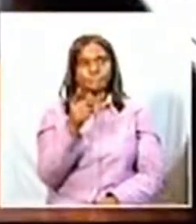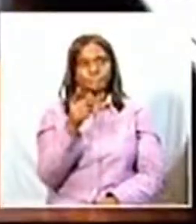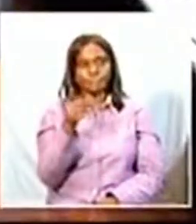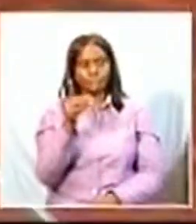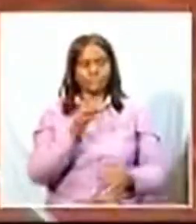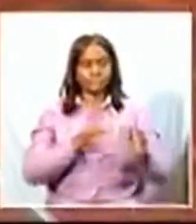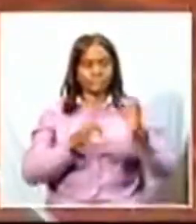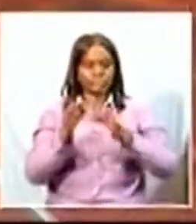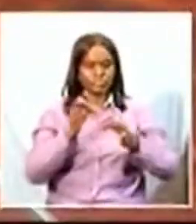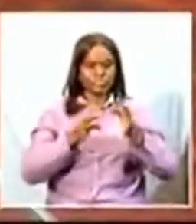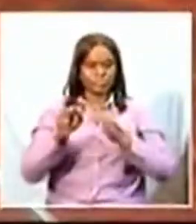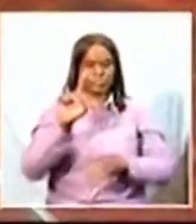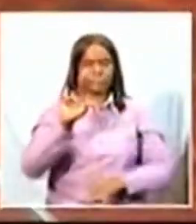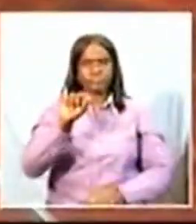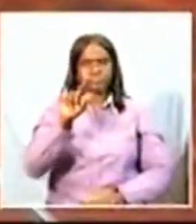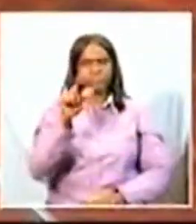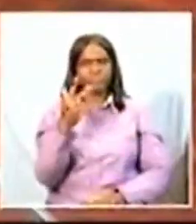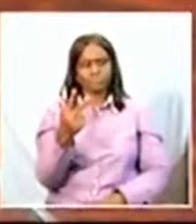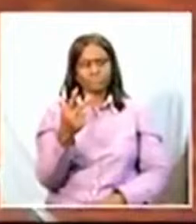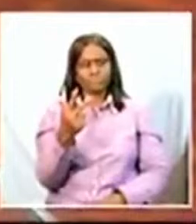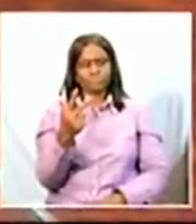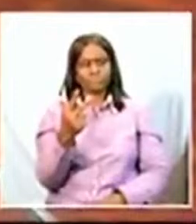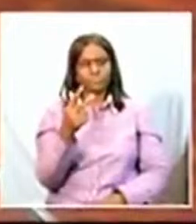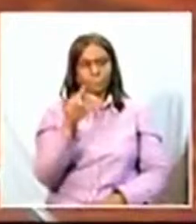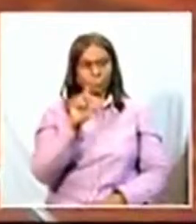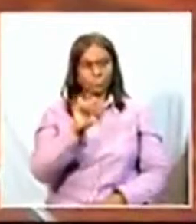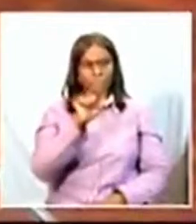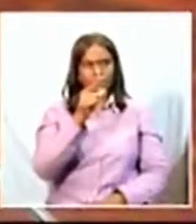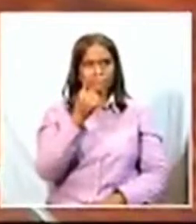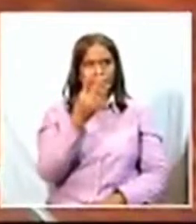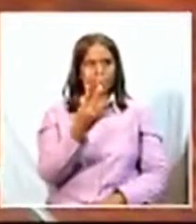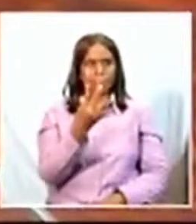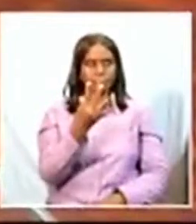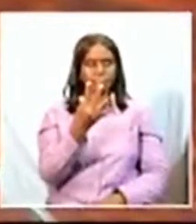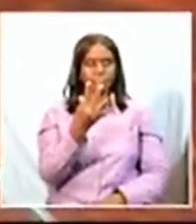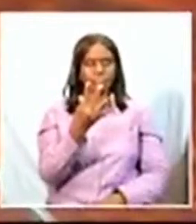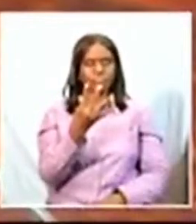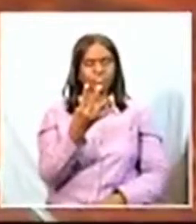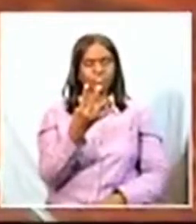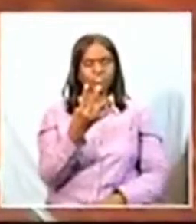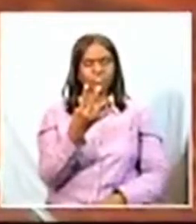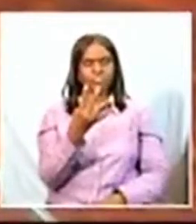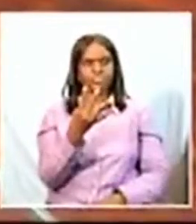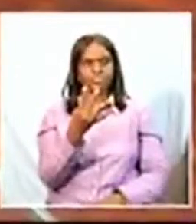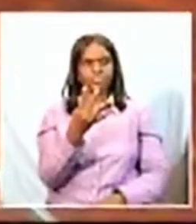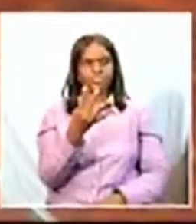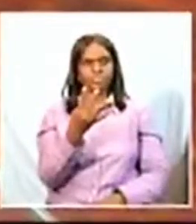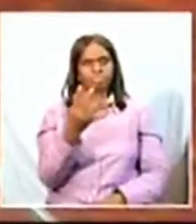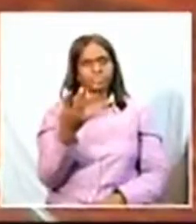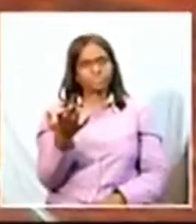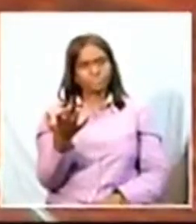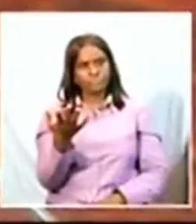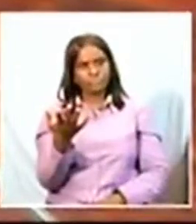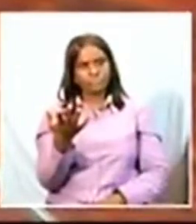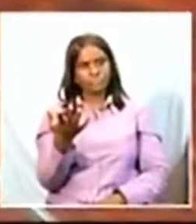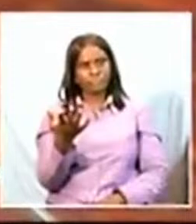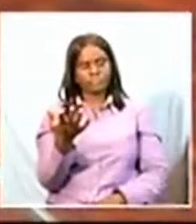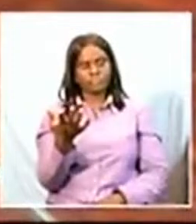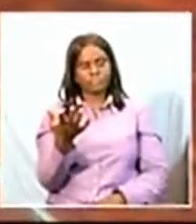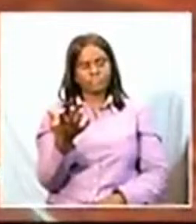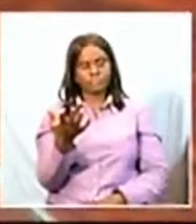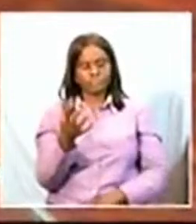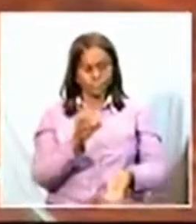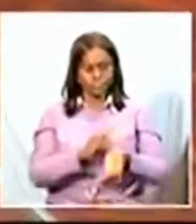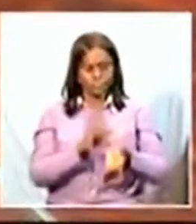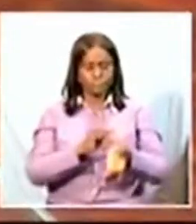highlighting the 2023 and 2020, those that came from 2022. However, Let me ask Dr.